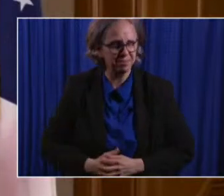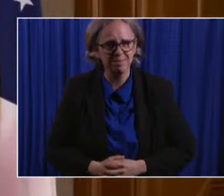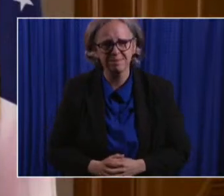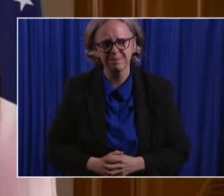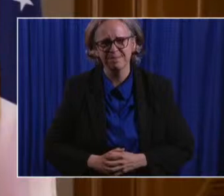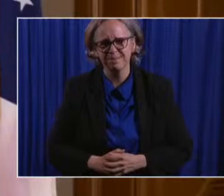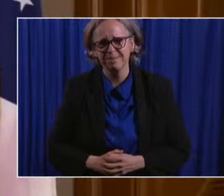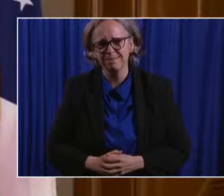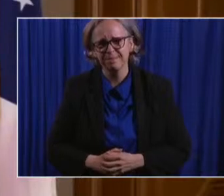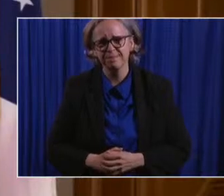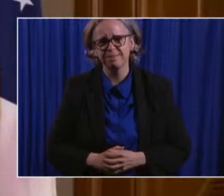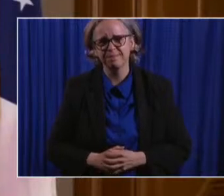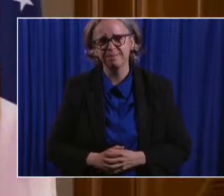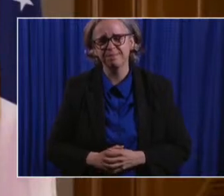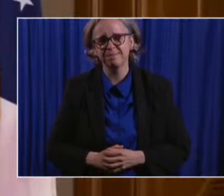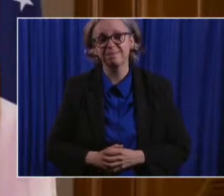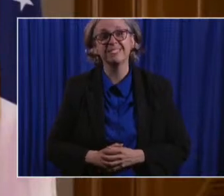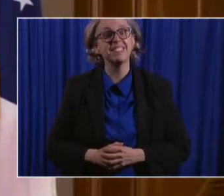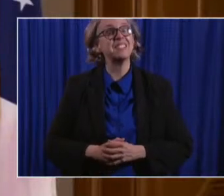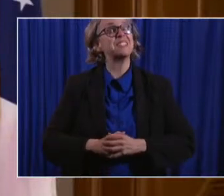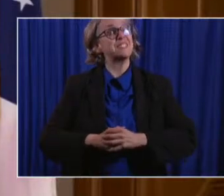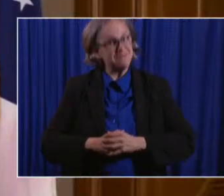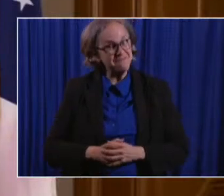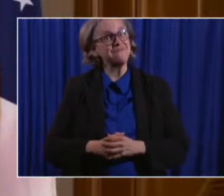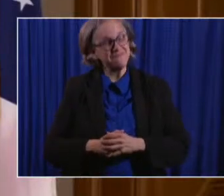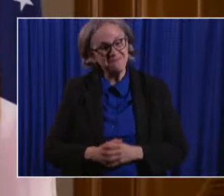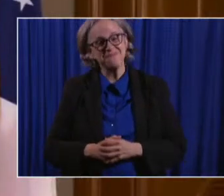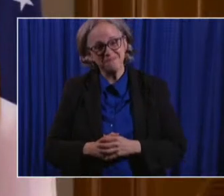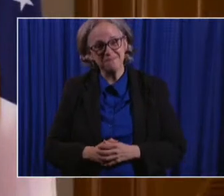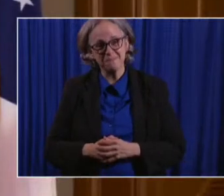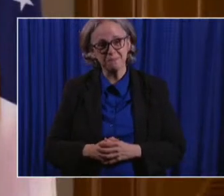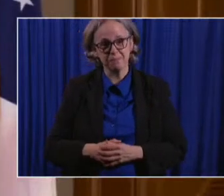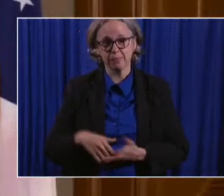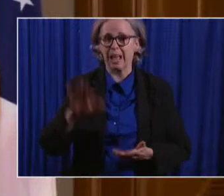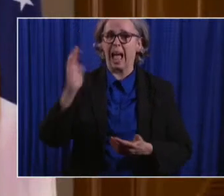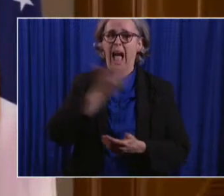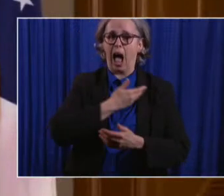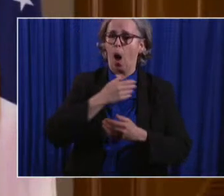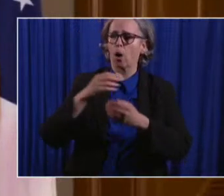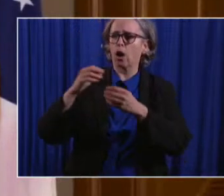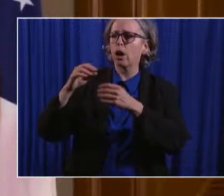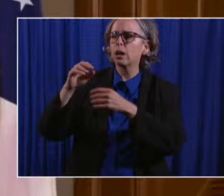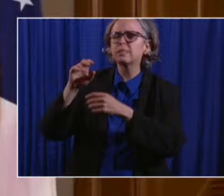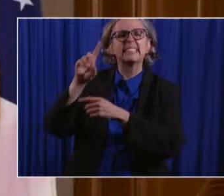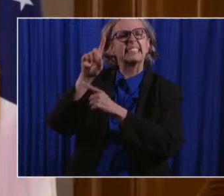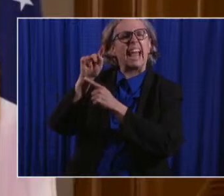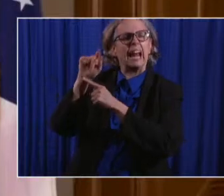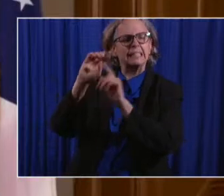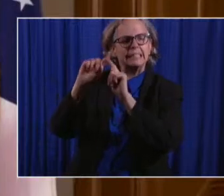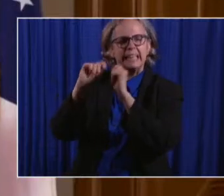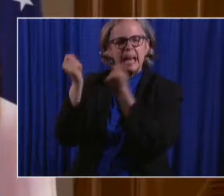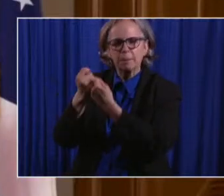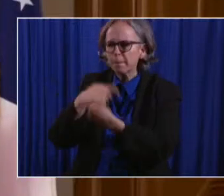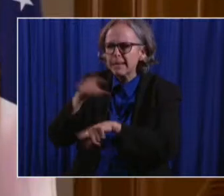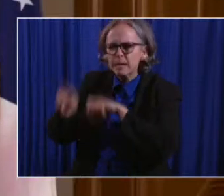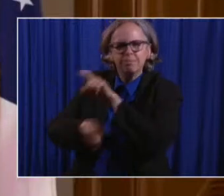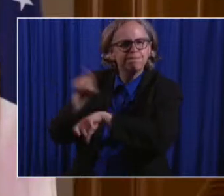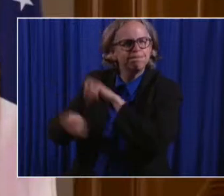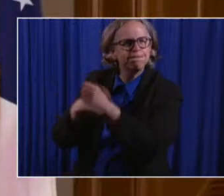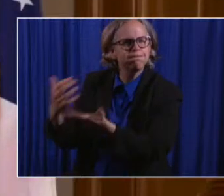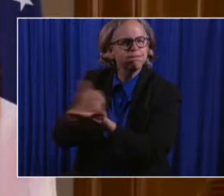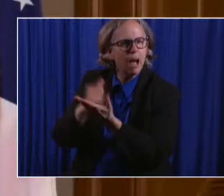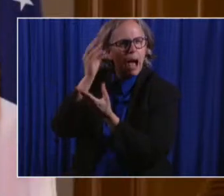I've asked our data team to kind of drill down on where we're seeing the increases since we